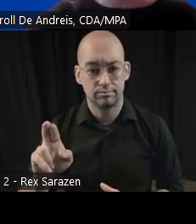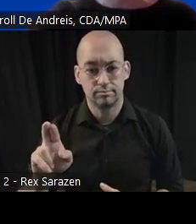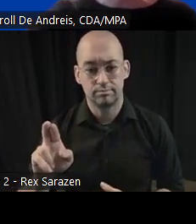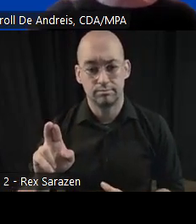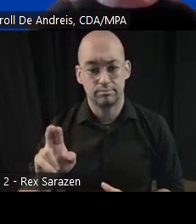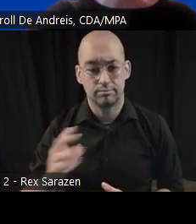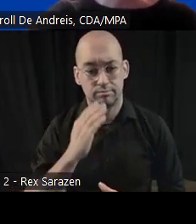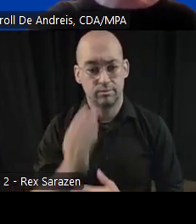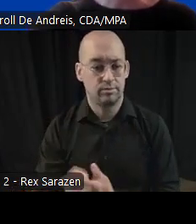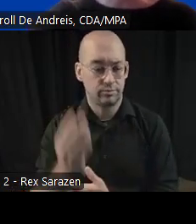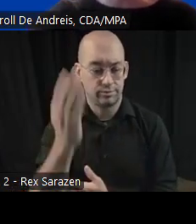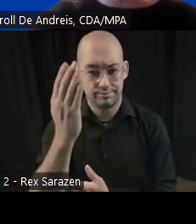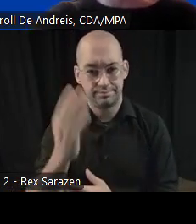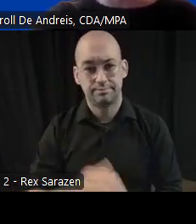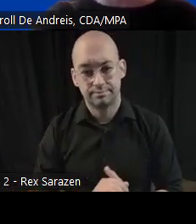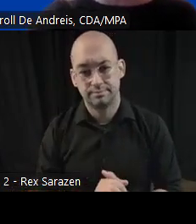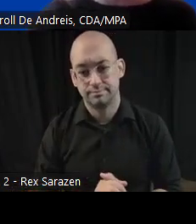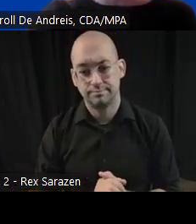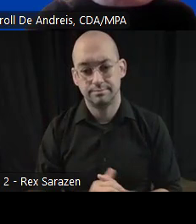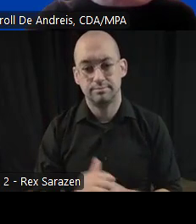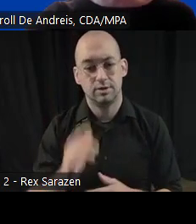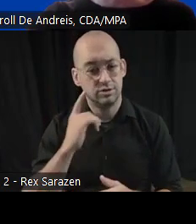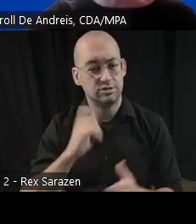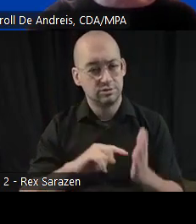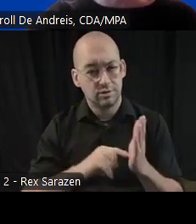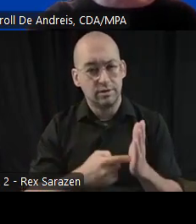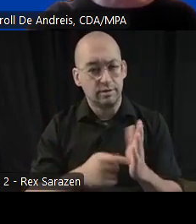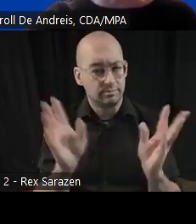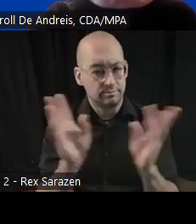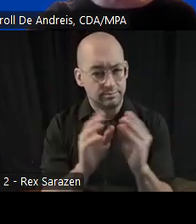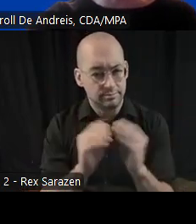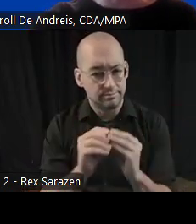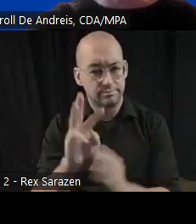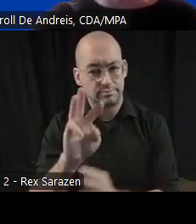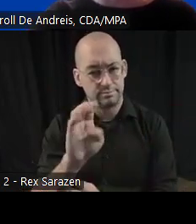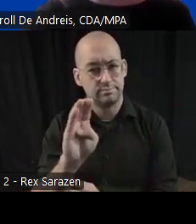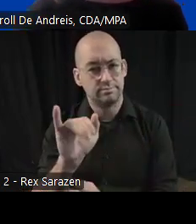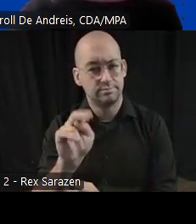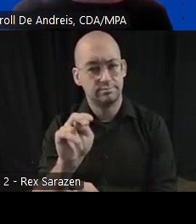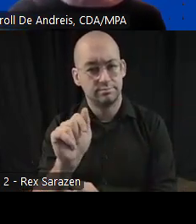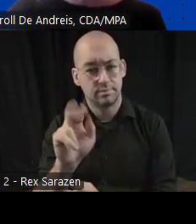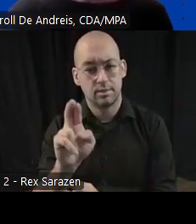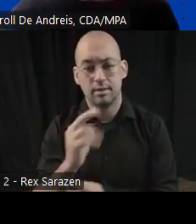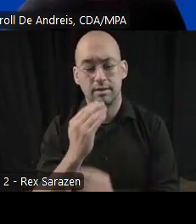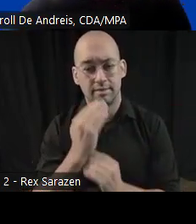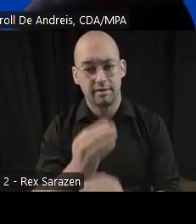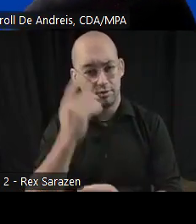Good morning. We've just started the webinar, the meeting, so thank you for joining us.